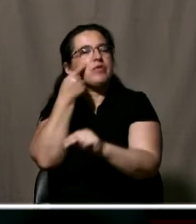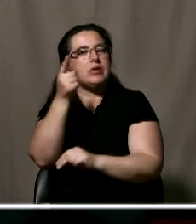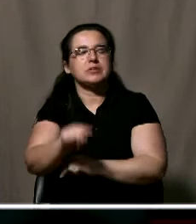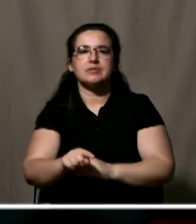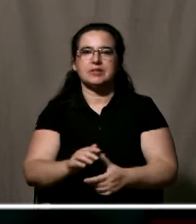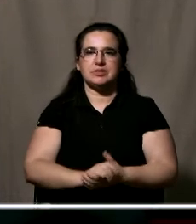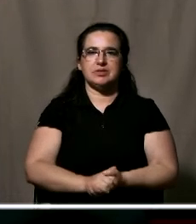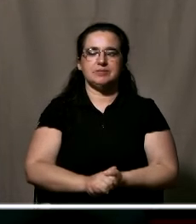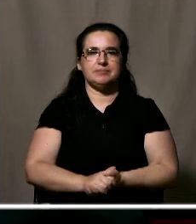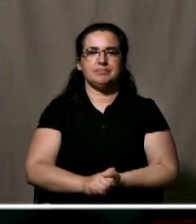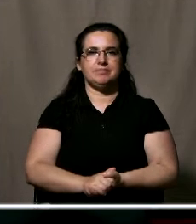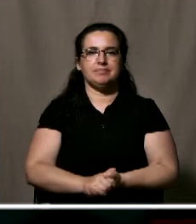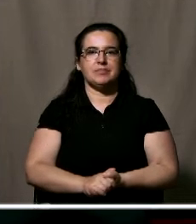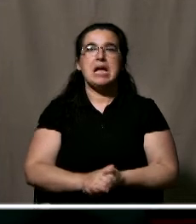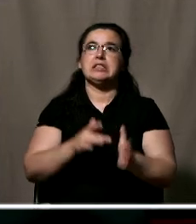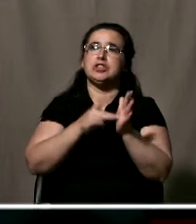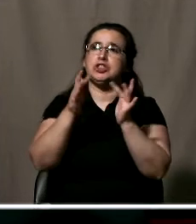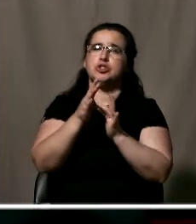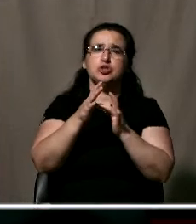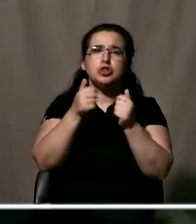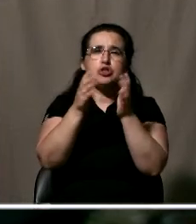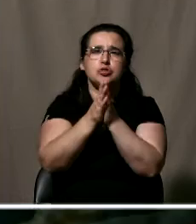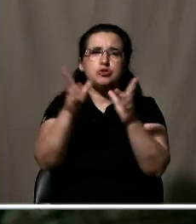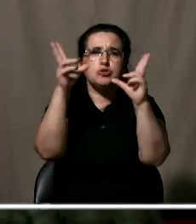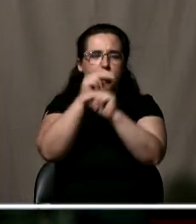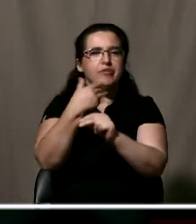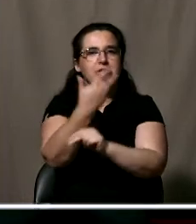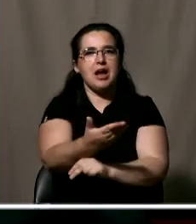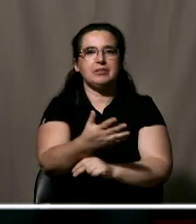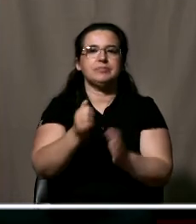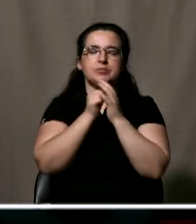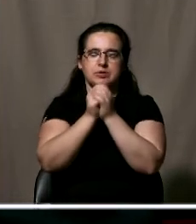makes all things new. Porque ele torna tudo novo. Let's pray together. Vamos orar.